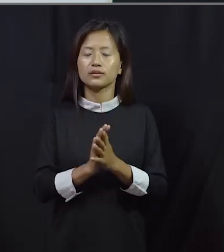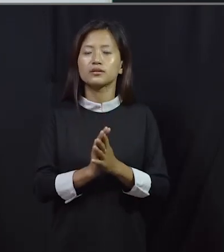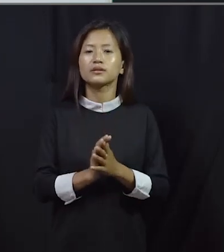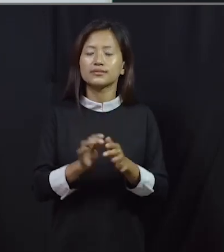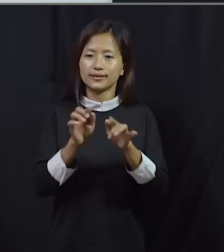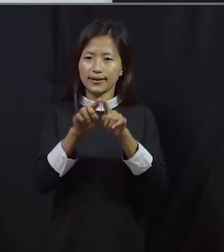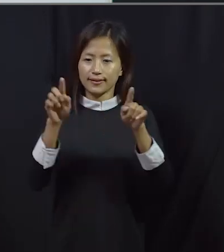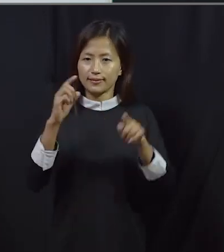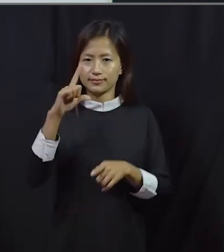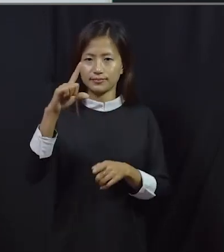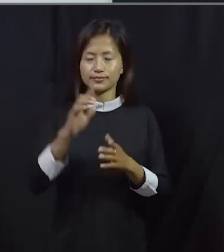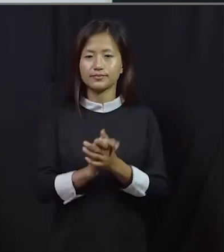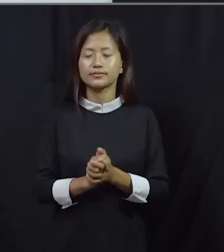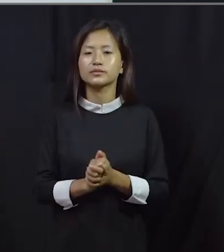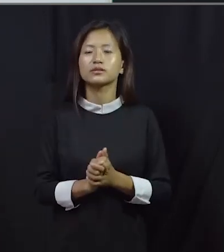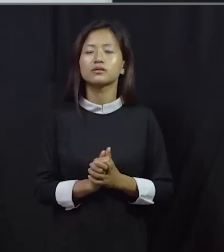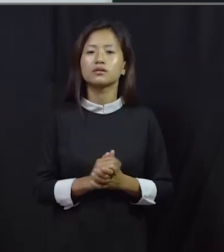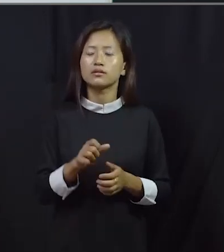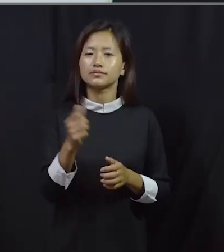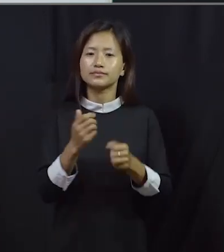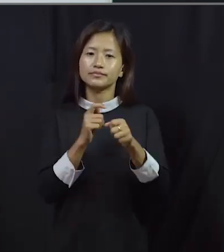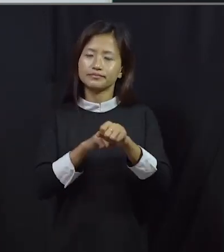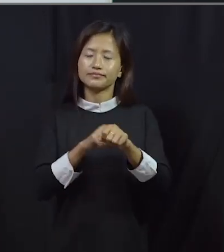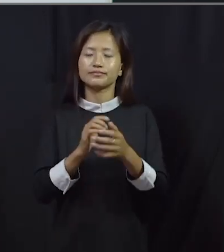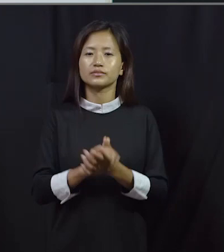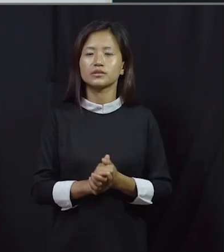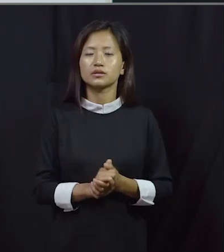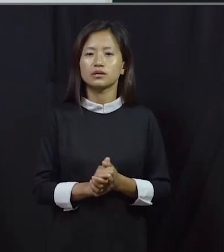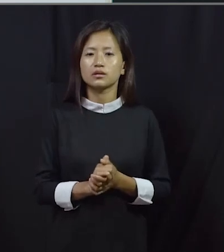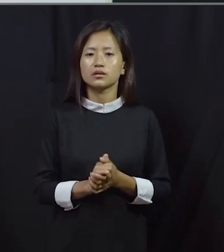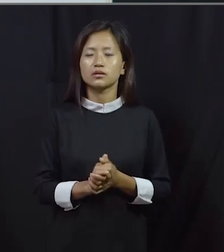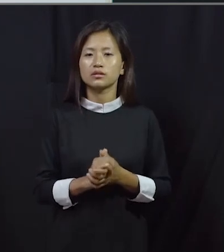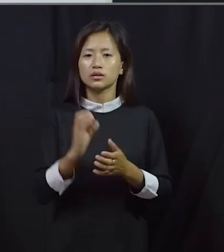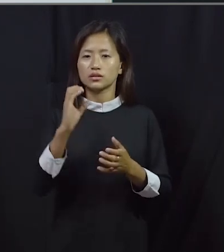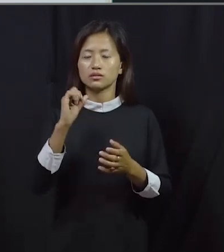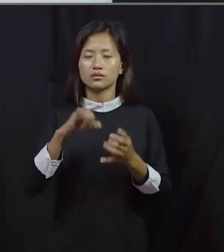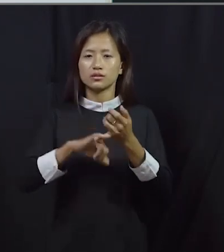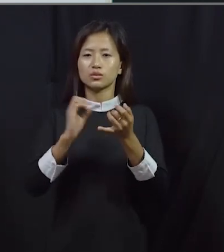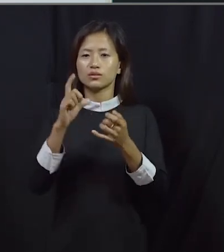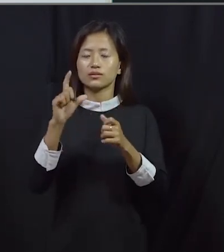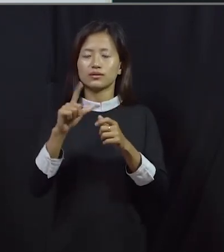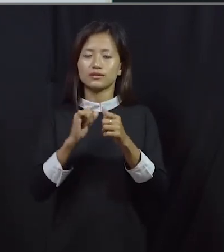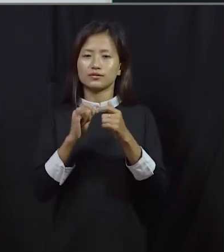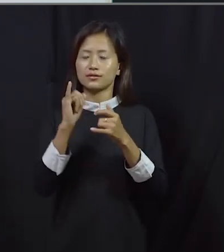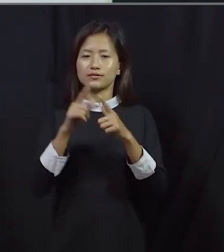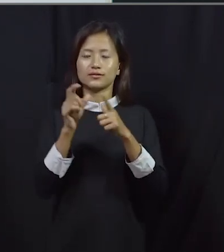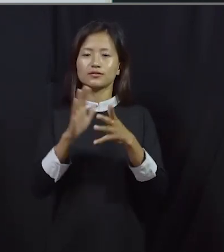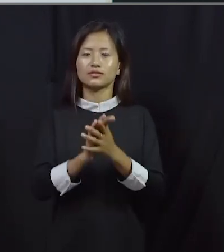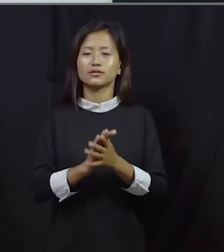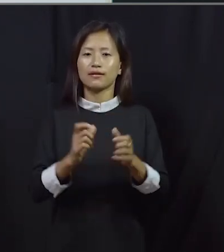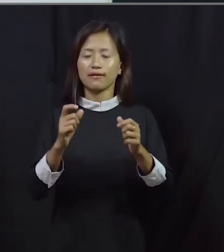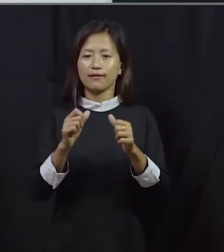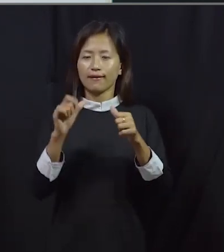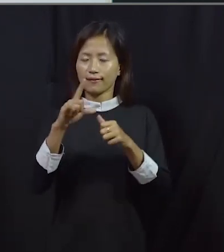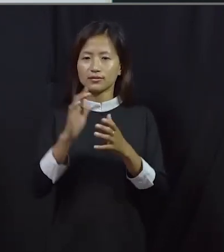right? This angle, what is plane angle? I'll tell you after some time. And another one is what? Solid angle. Solid angle is measured in stair